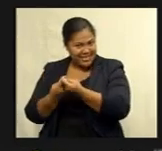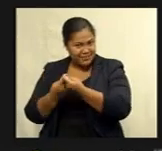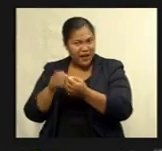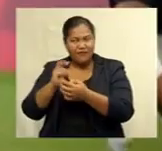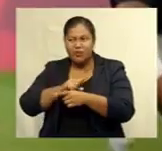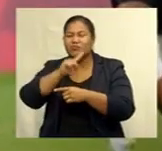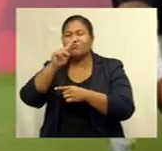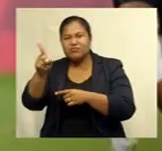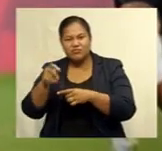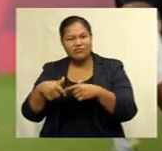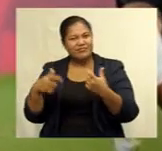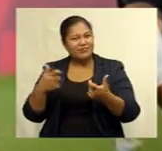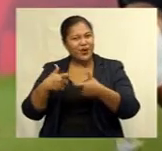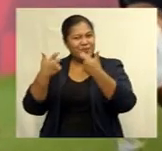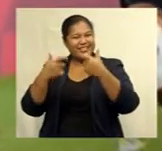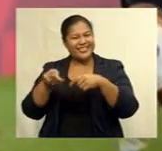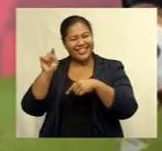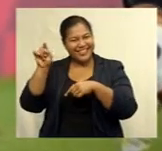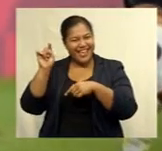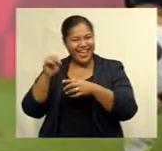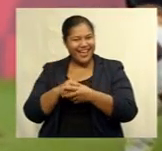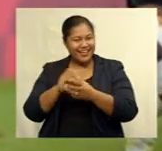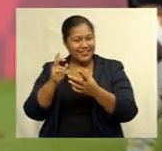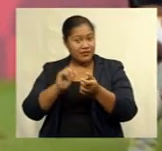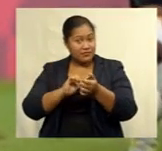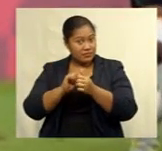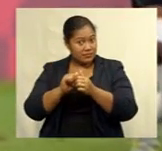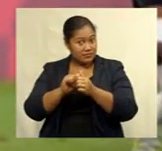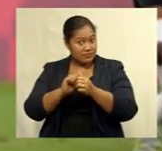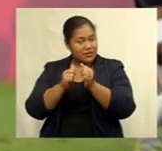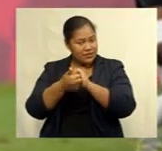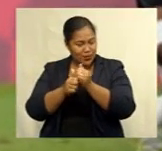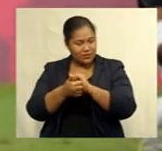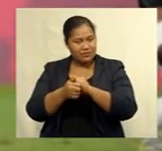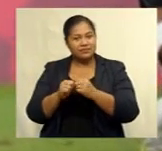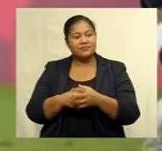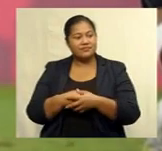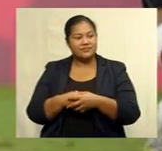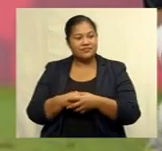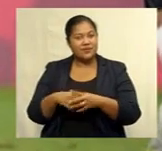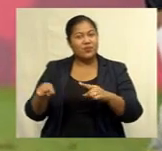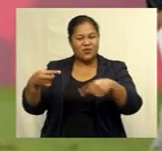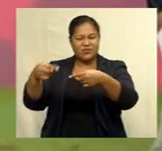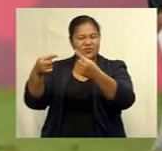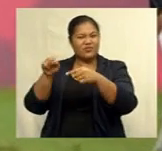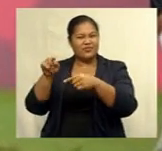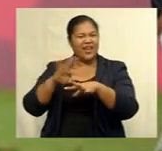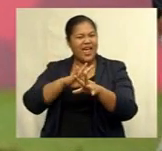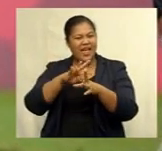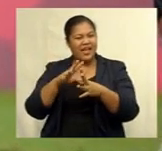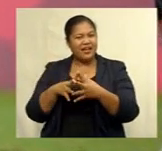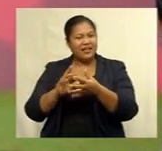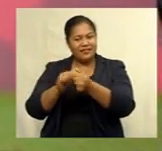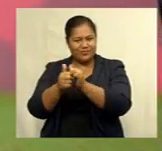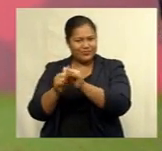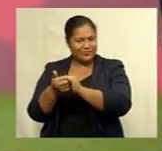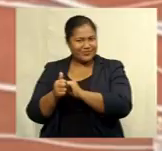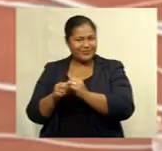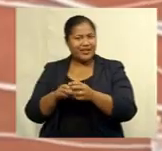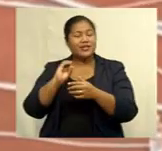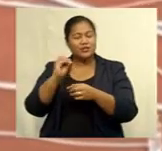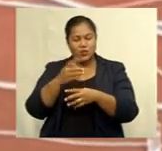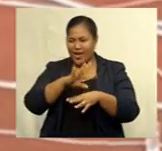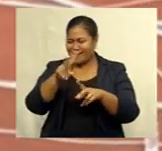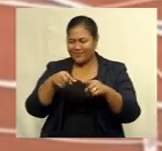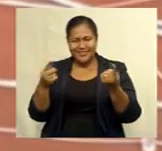competing in competition, and everything was done very, very professionally